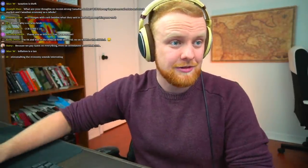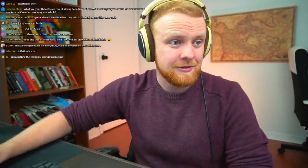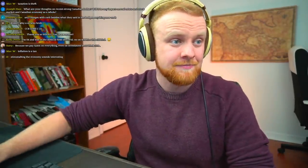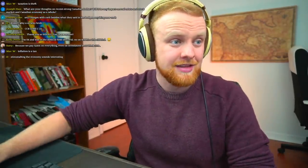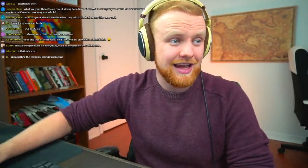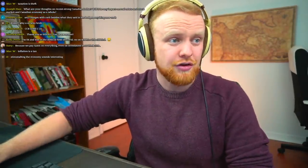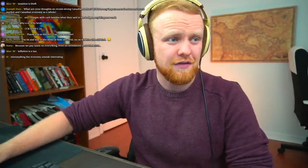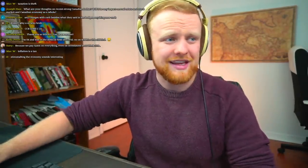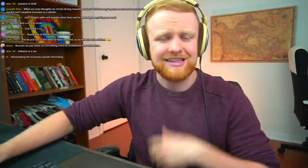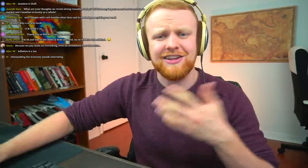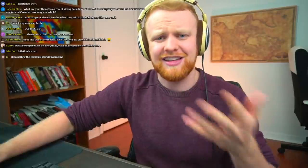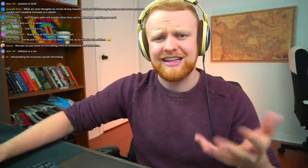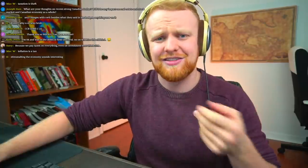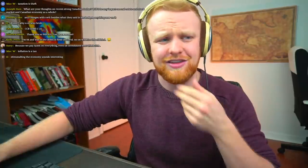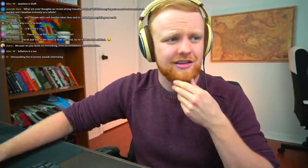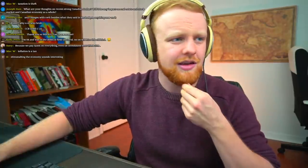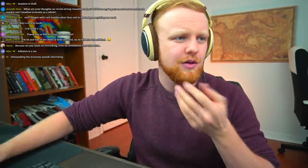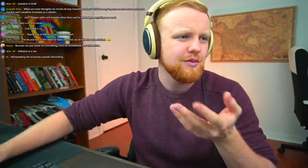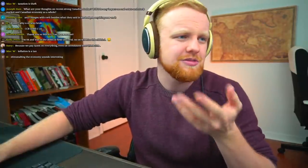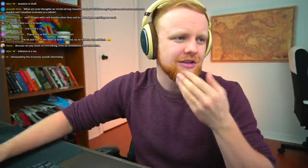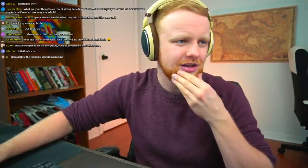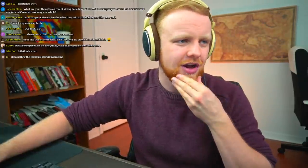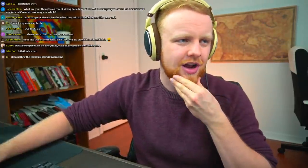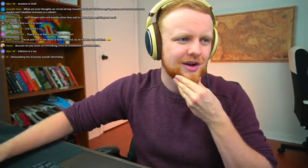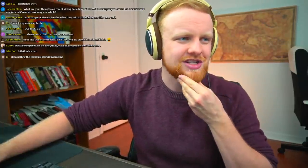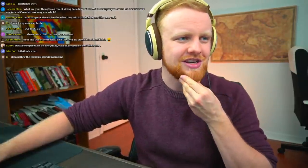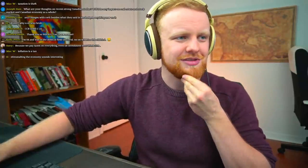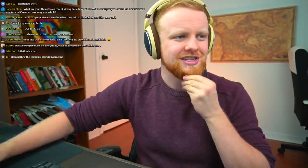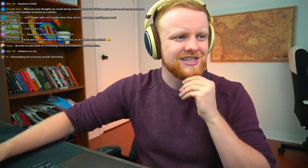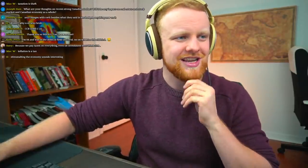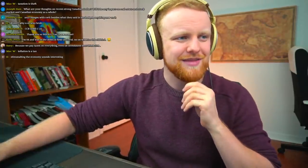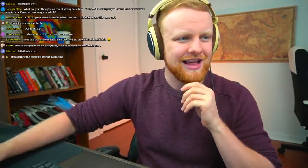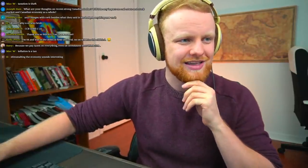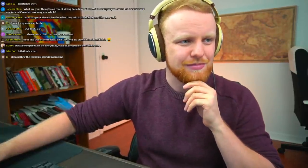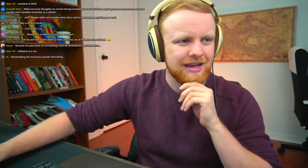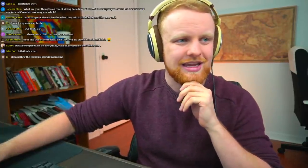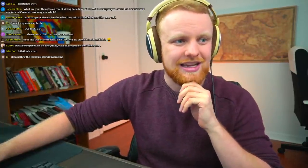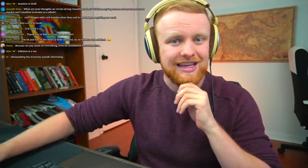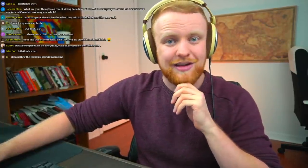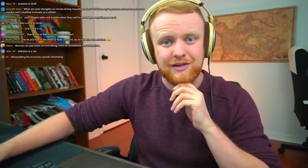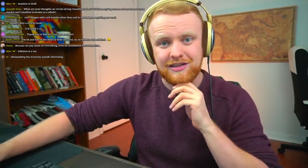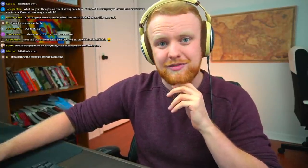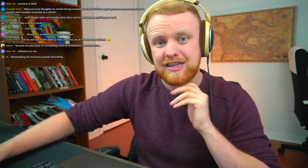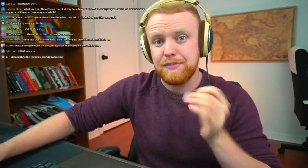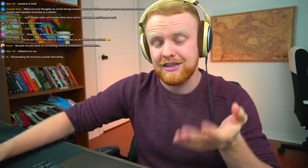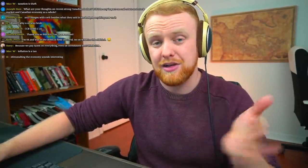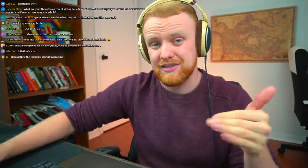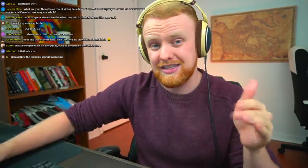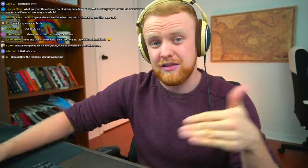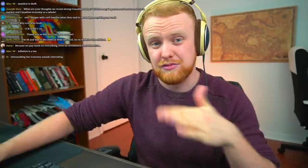gap. Yeah, I don't know if that entirely answered. It wasn't really a question. It was just a statement, Alex. But yeah,